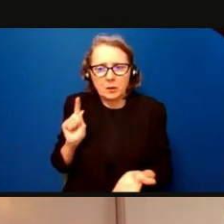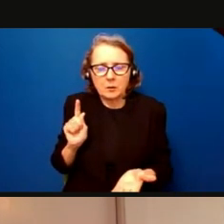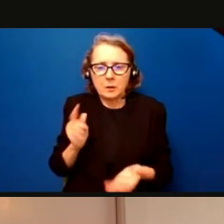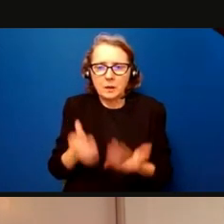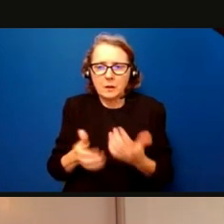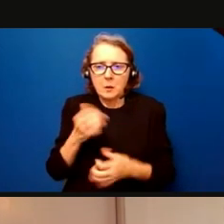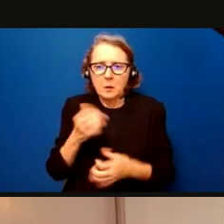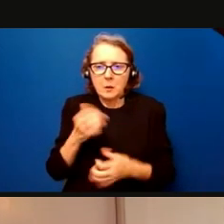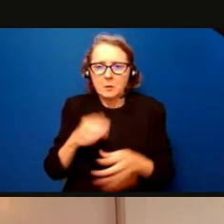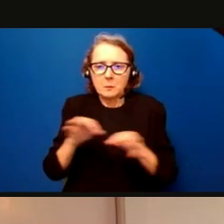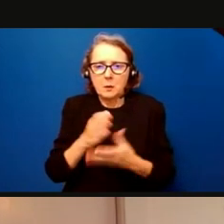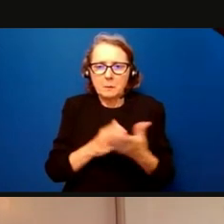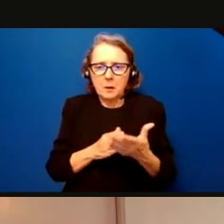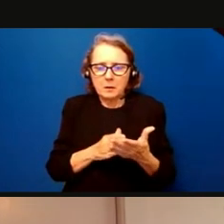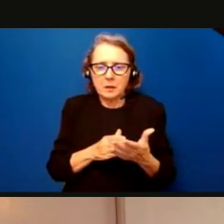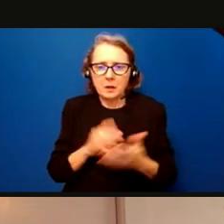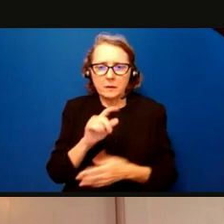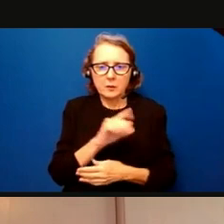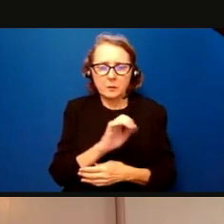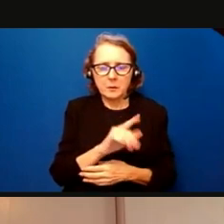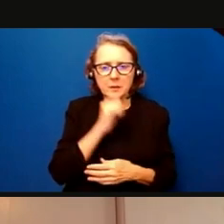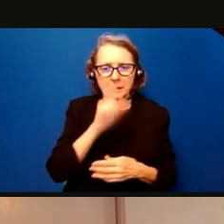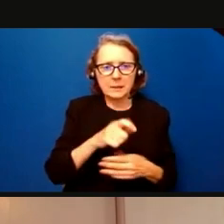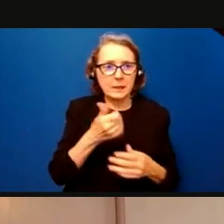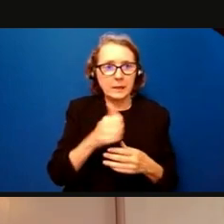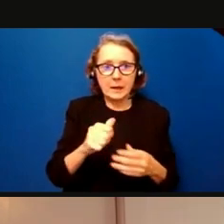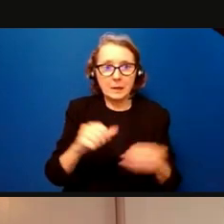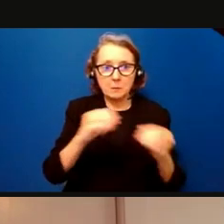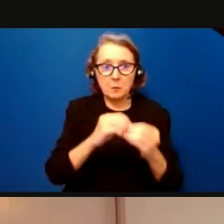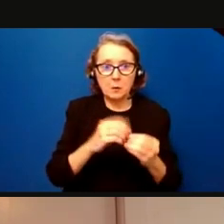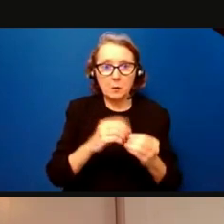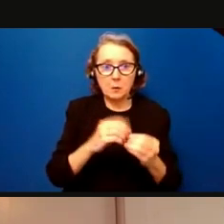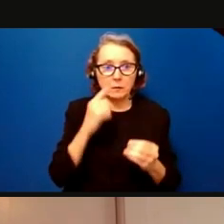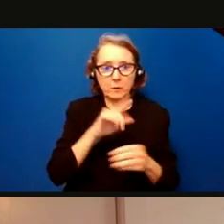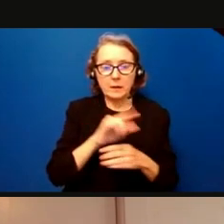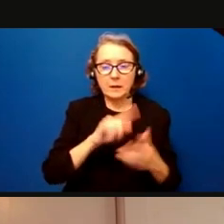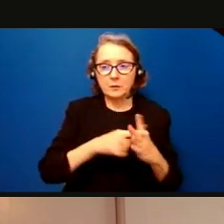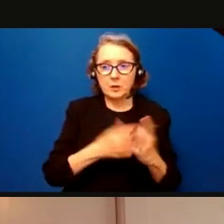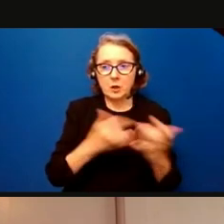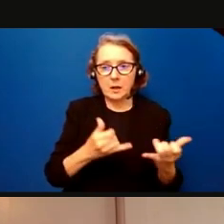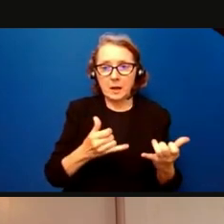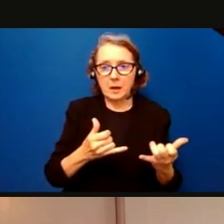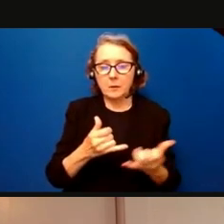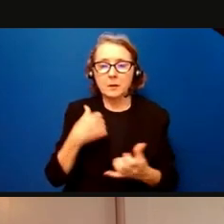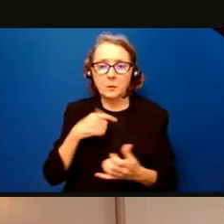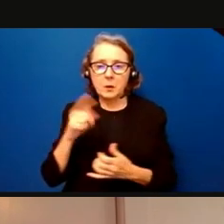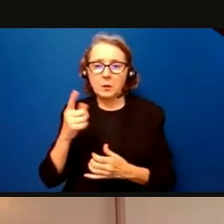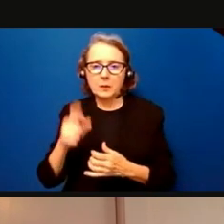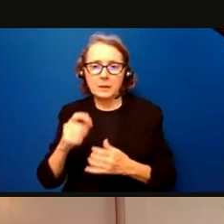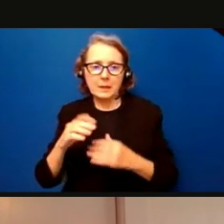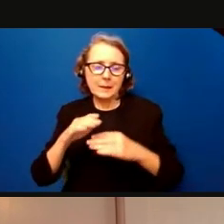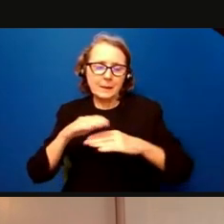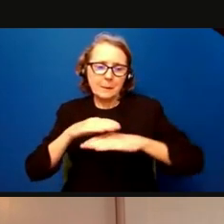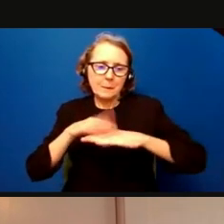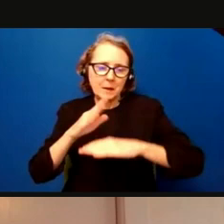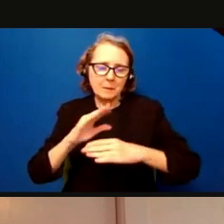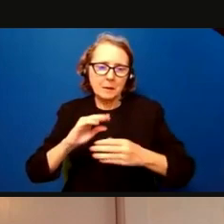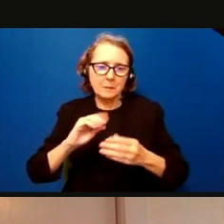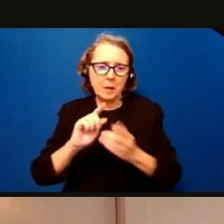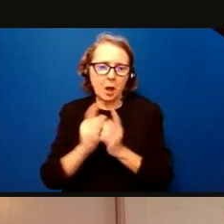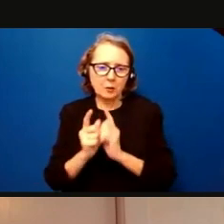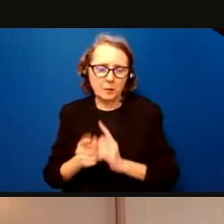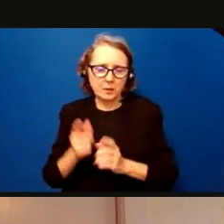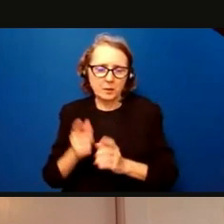important aspects being the terminal doesn't need anything for the airline to start flying now, so we only need the bare minimum alterations required